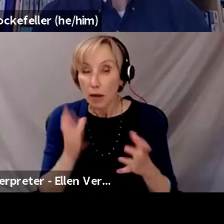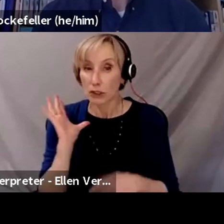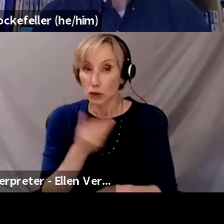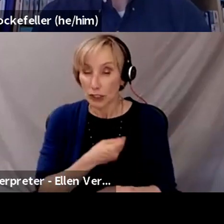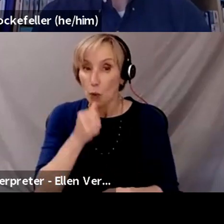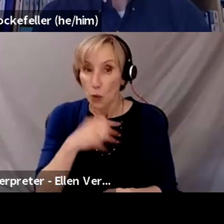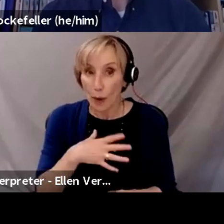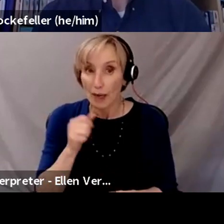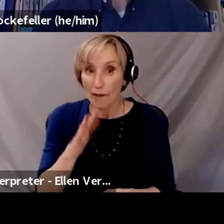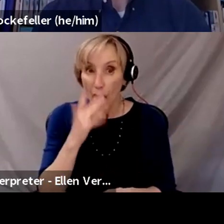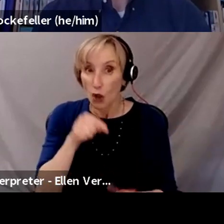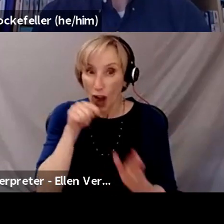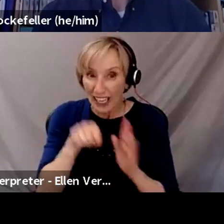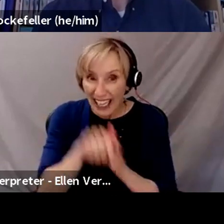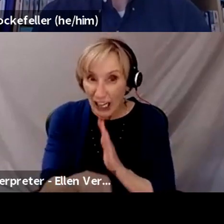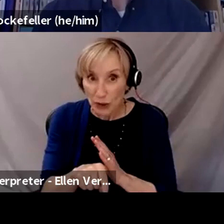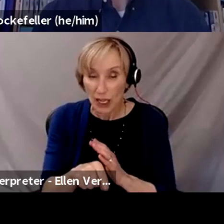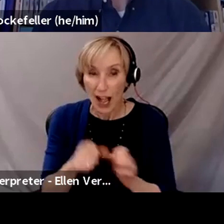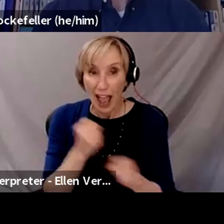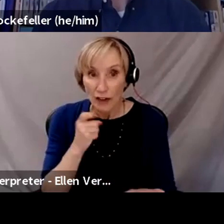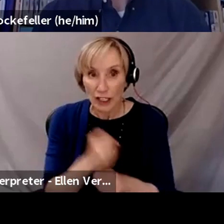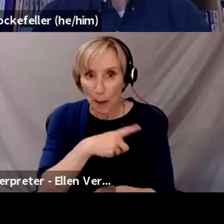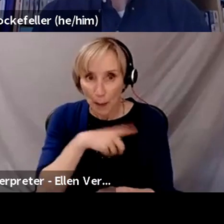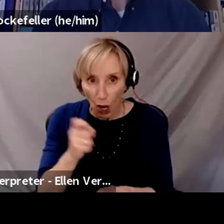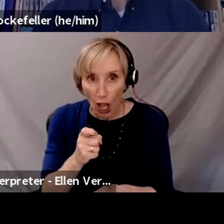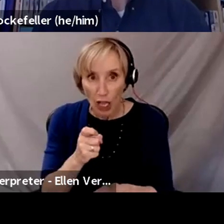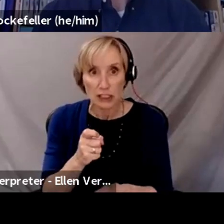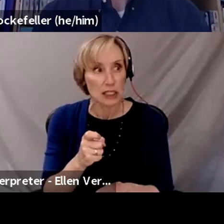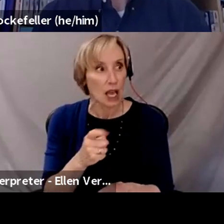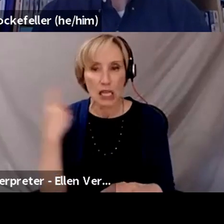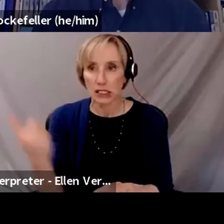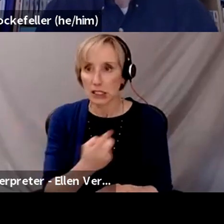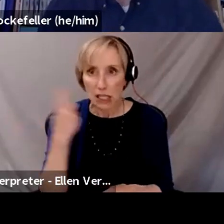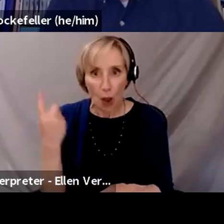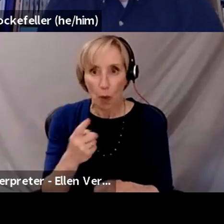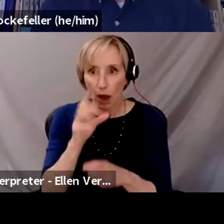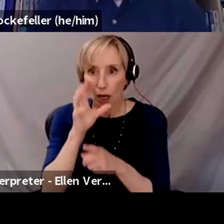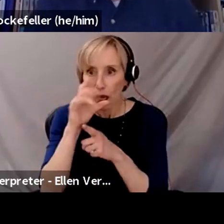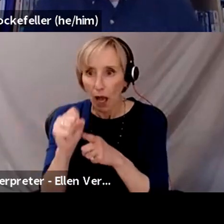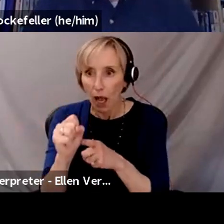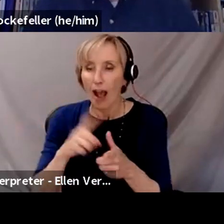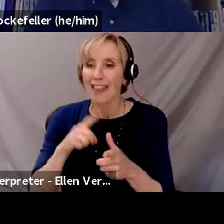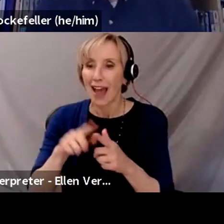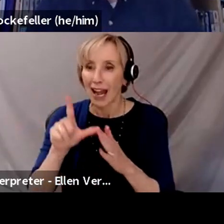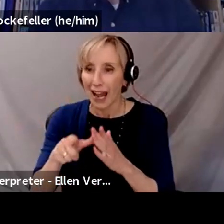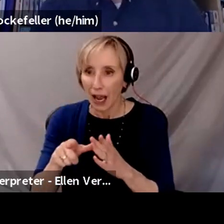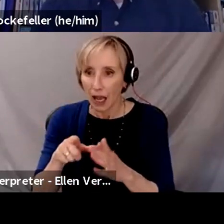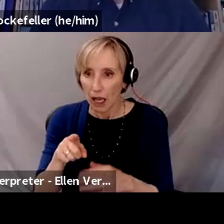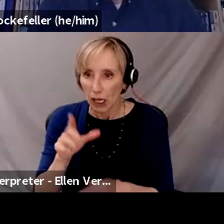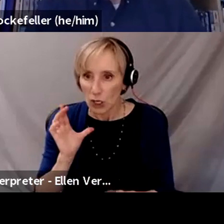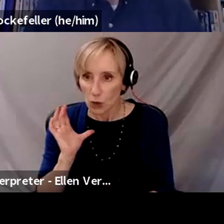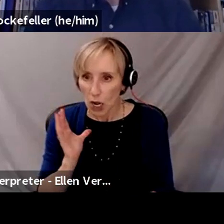killed every single year because someone finds them attractive and then finds out that they are